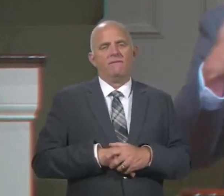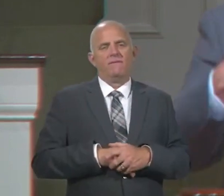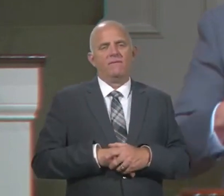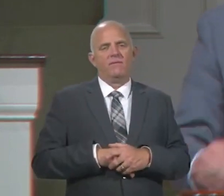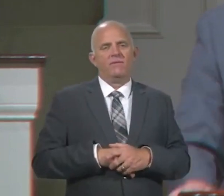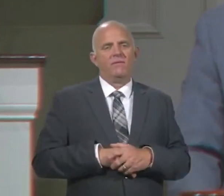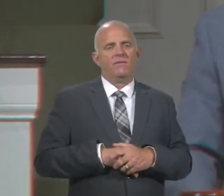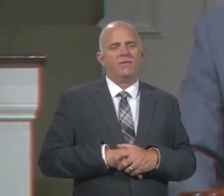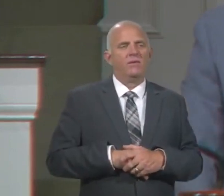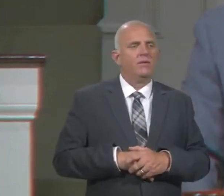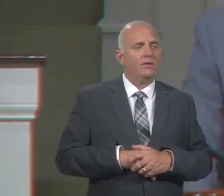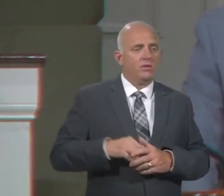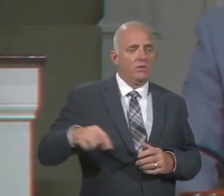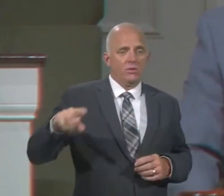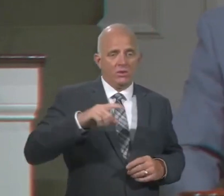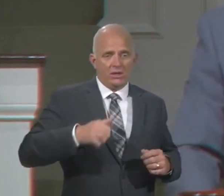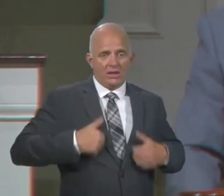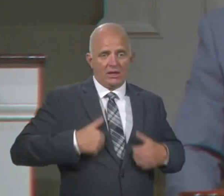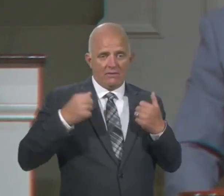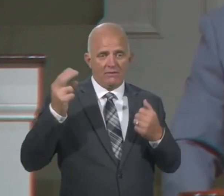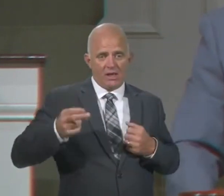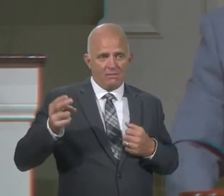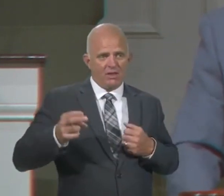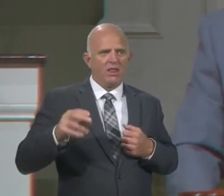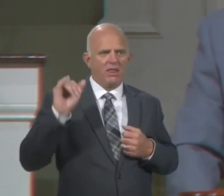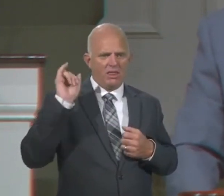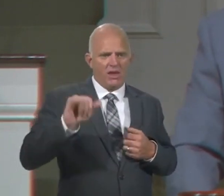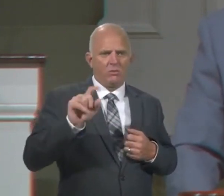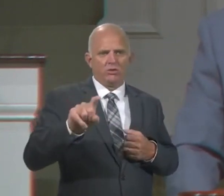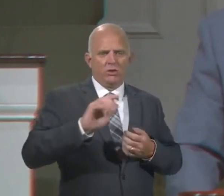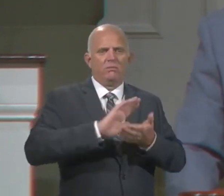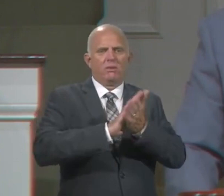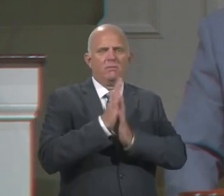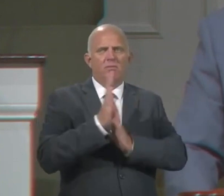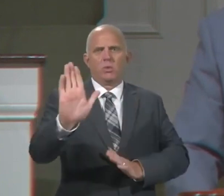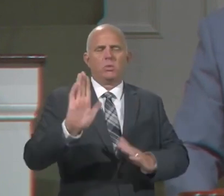Those of us who live in Hammond need to make that our number one prayer.